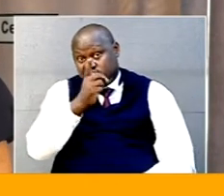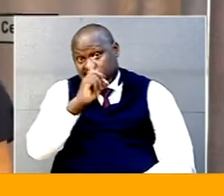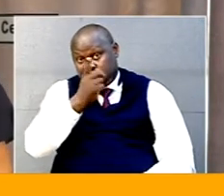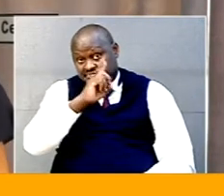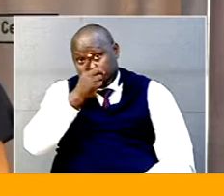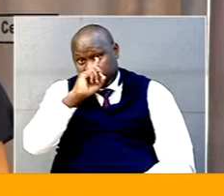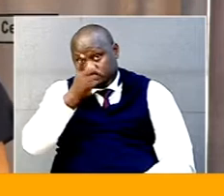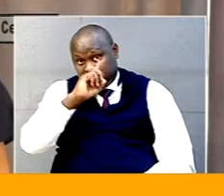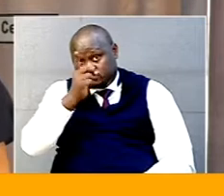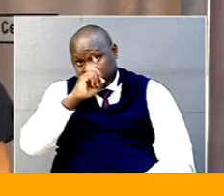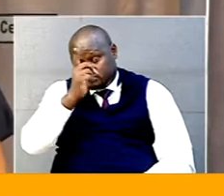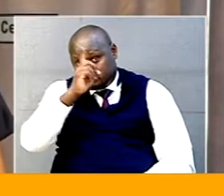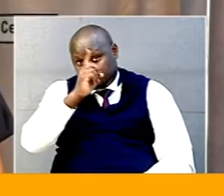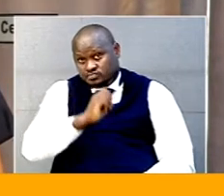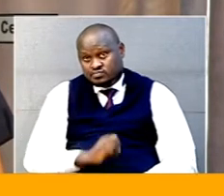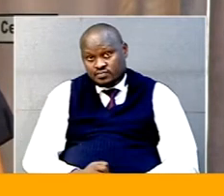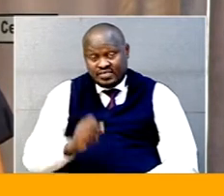Because if your pockets are